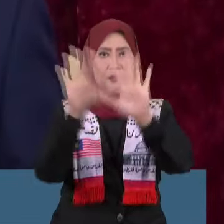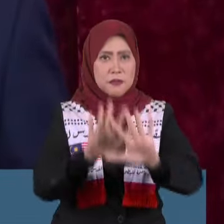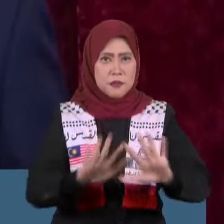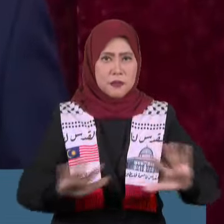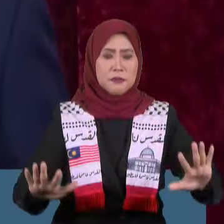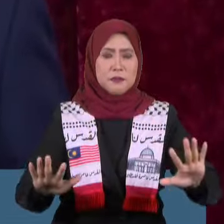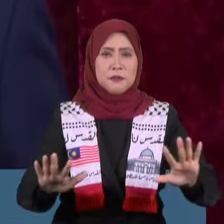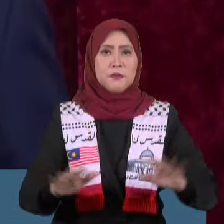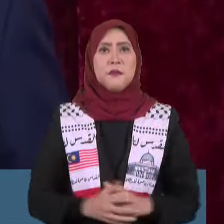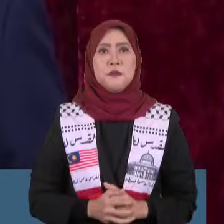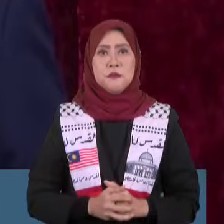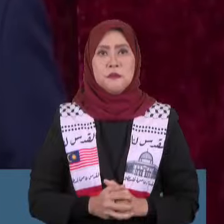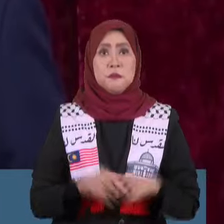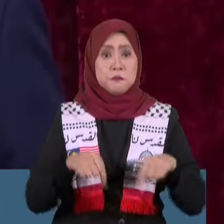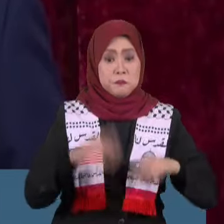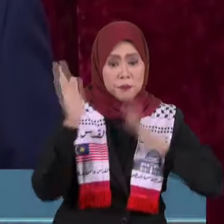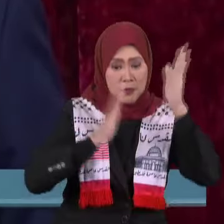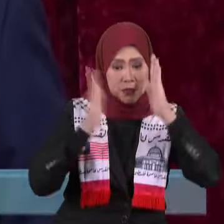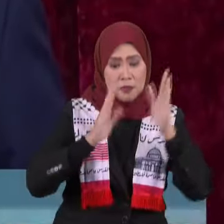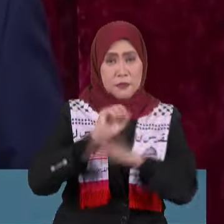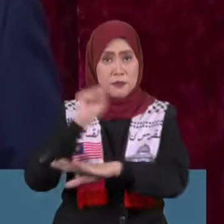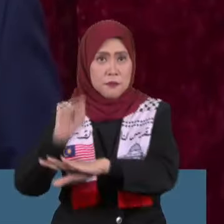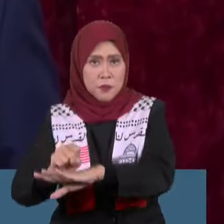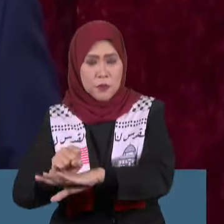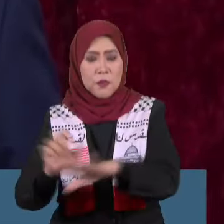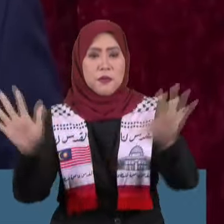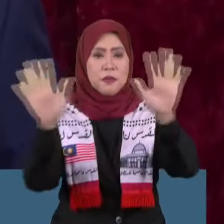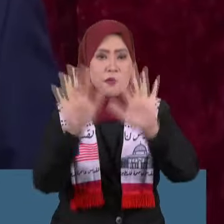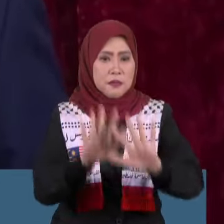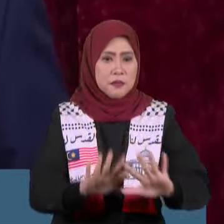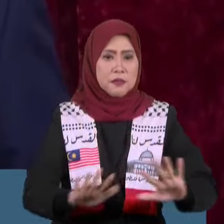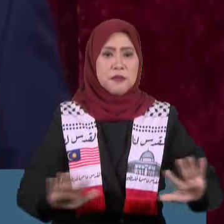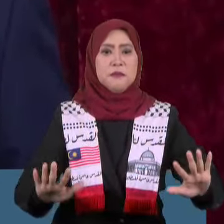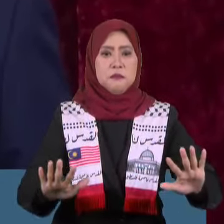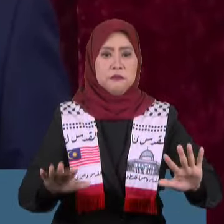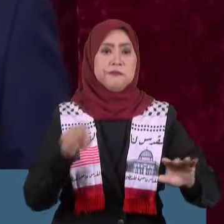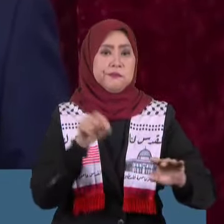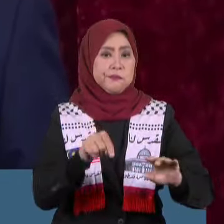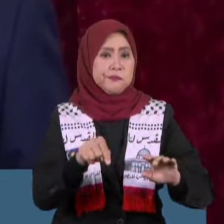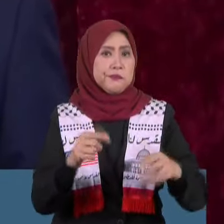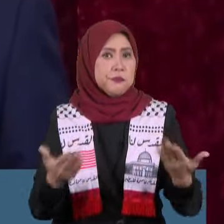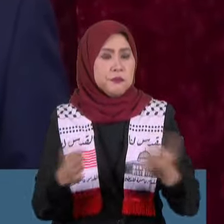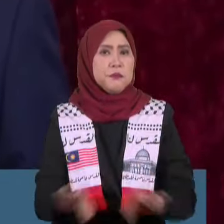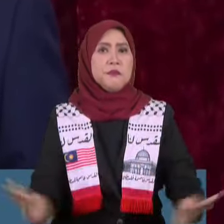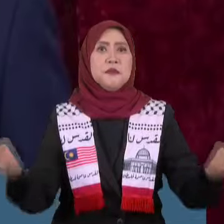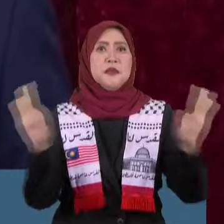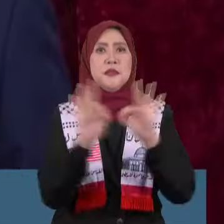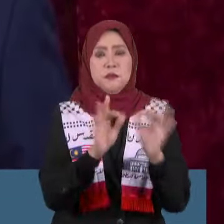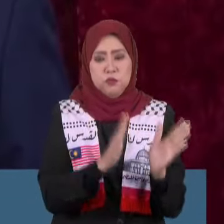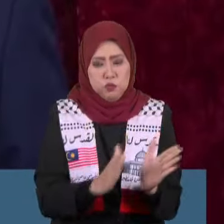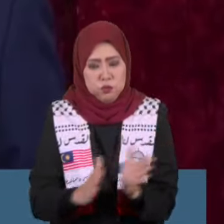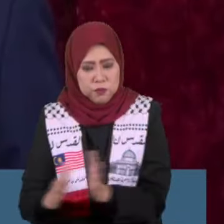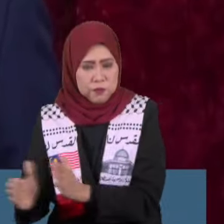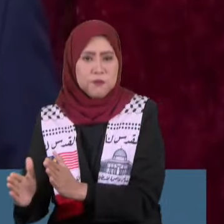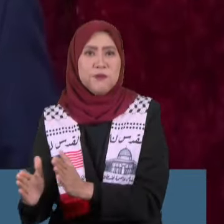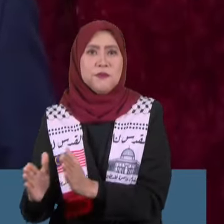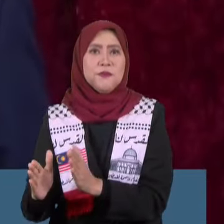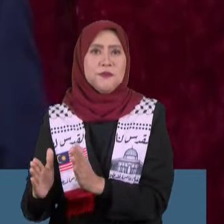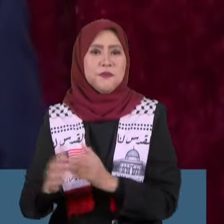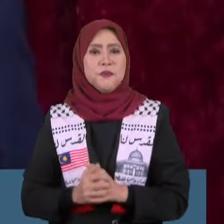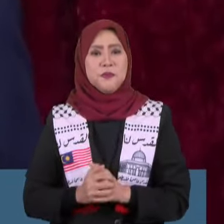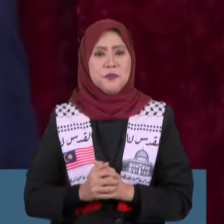framework because to Malaysia and Singapore, ASEAN is extremely important and strategic, and both